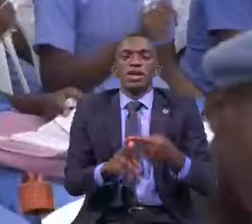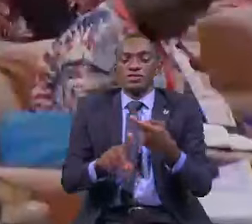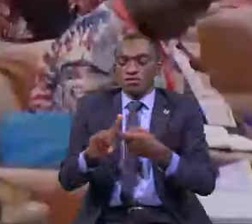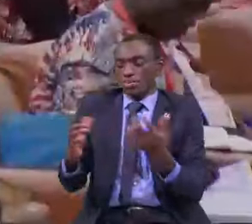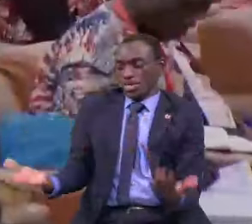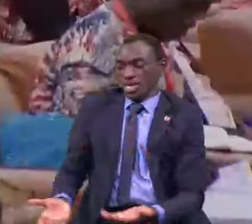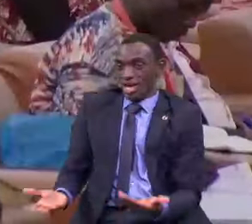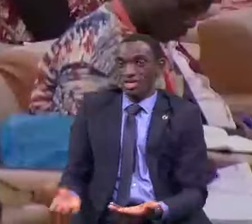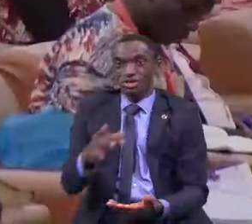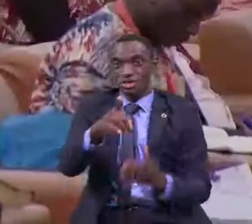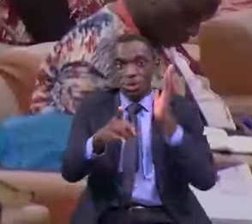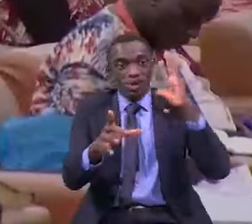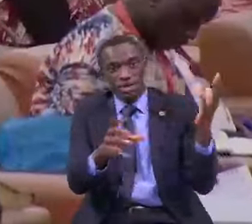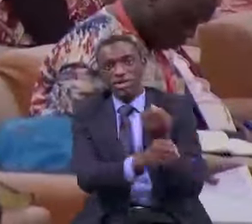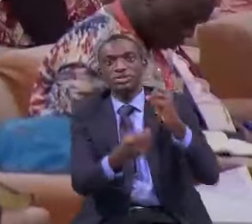to paradise.